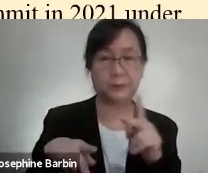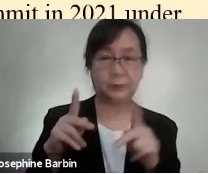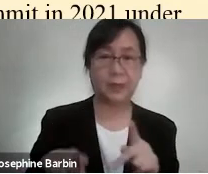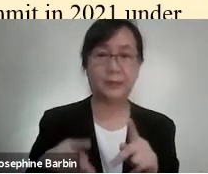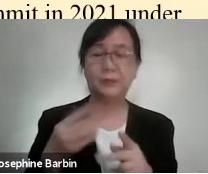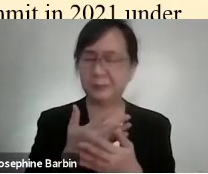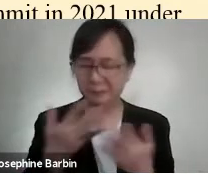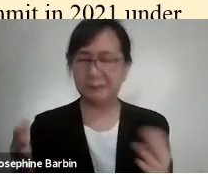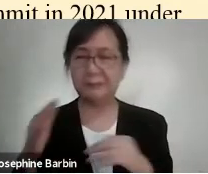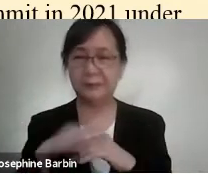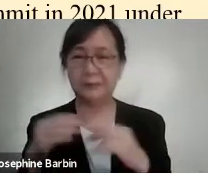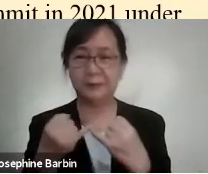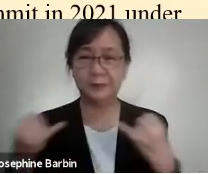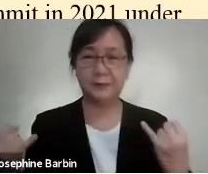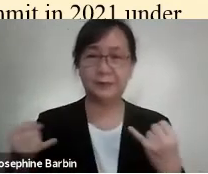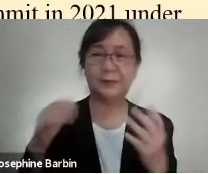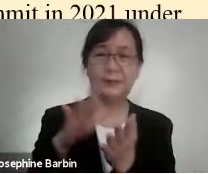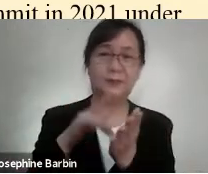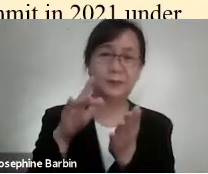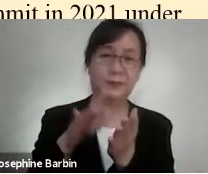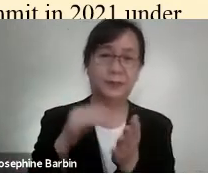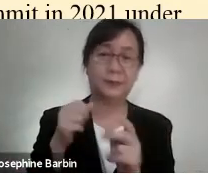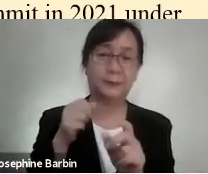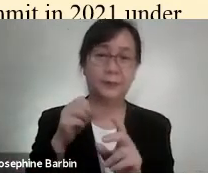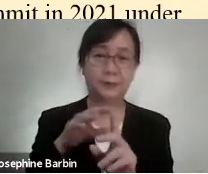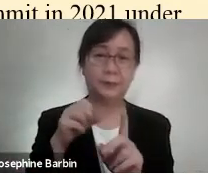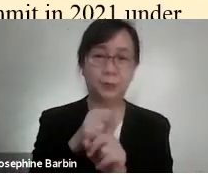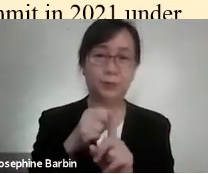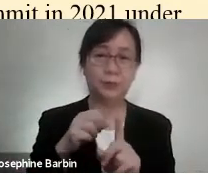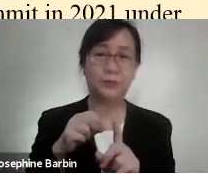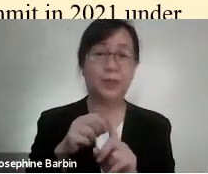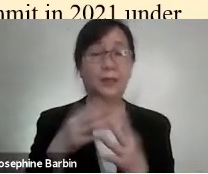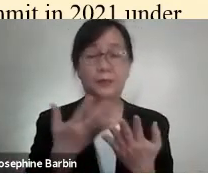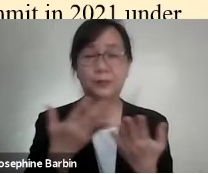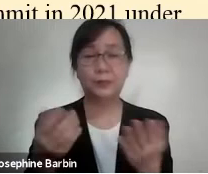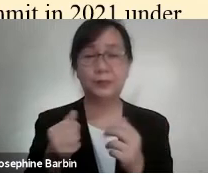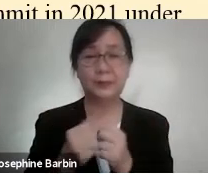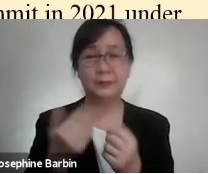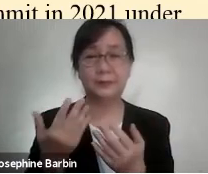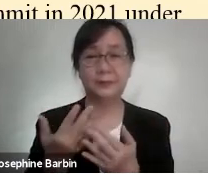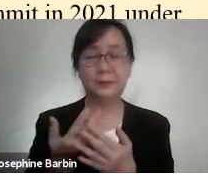the online exploitation and abuse, right? So with that